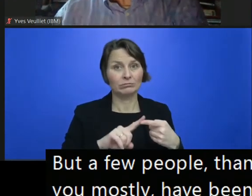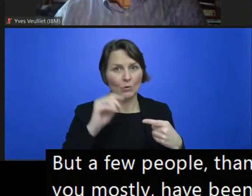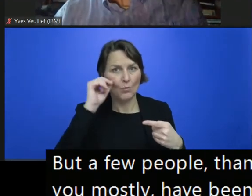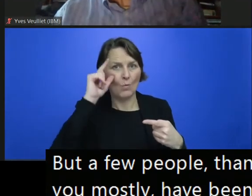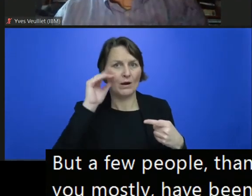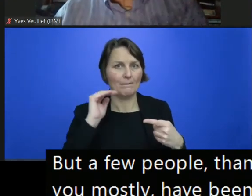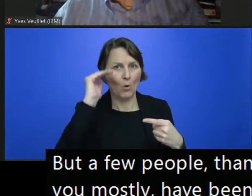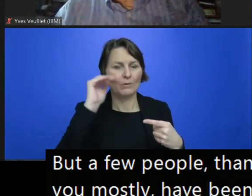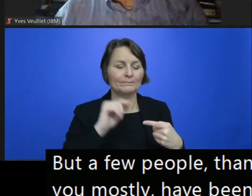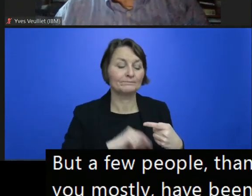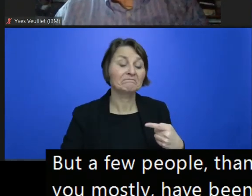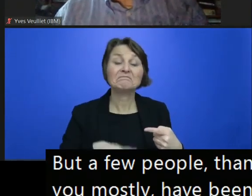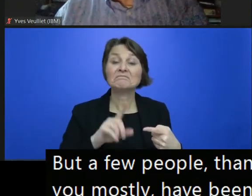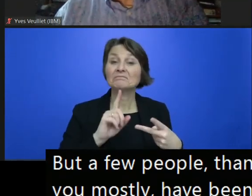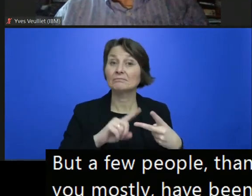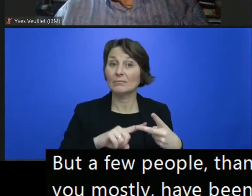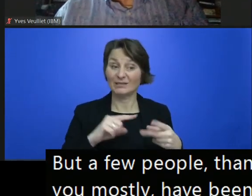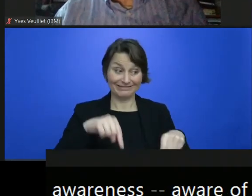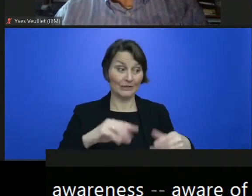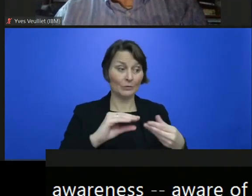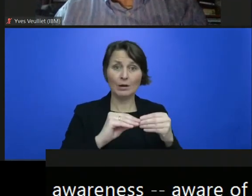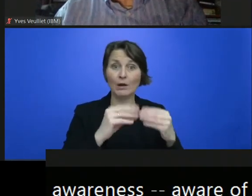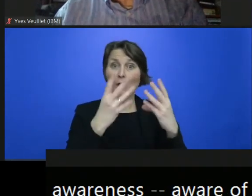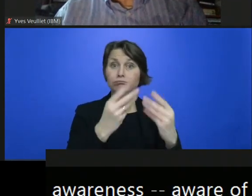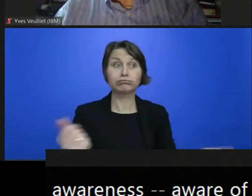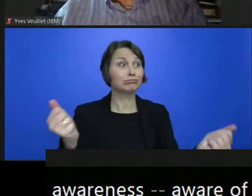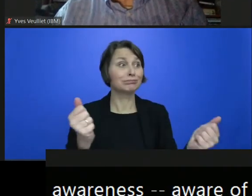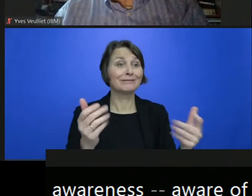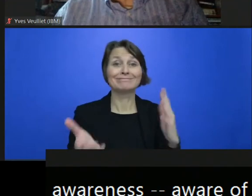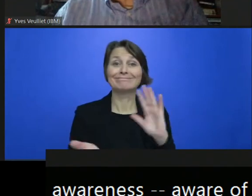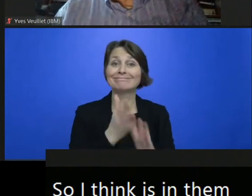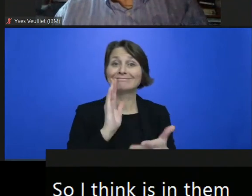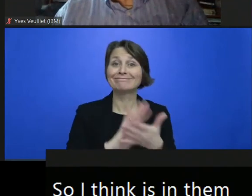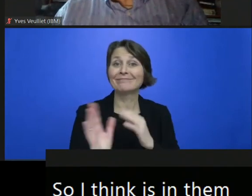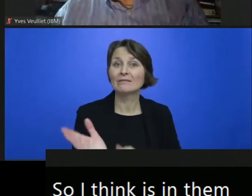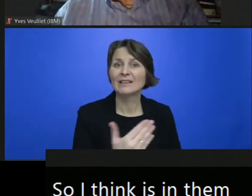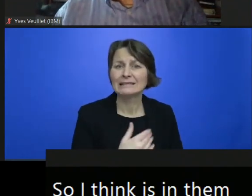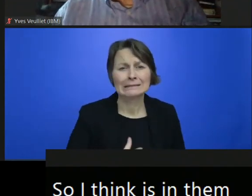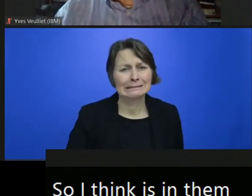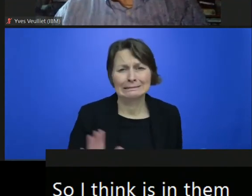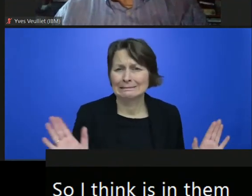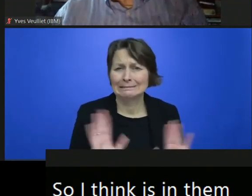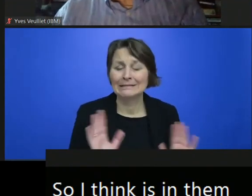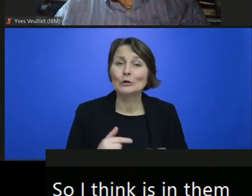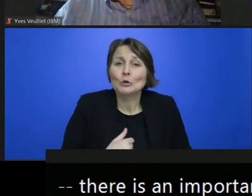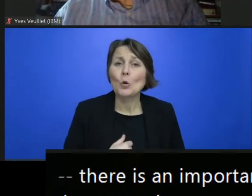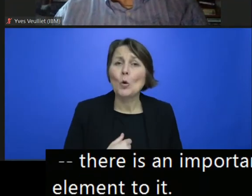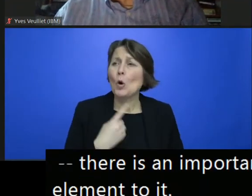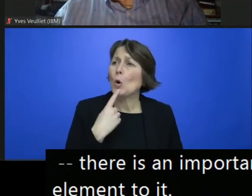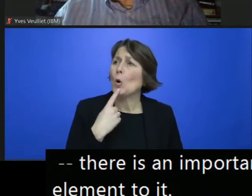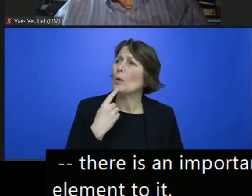so easy to solve. No, I mean, probably the easiest way to solve it would say, no, you just don't use any artificial